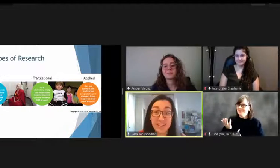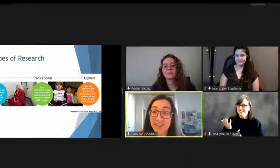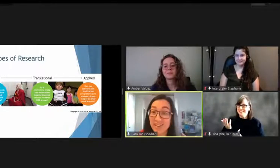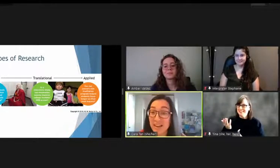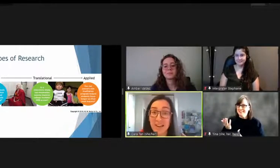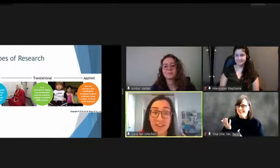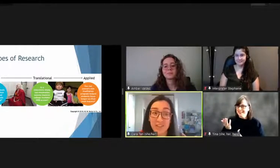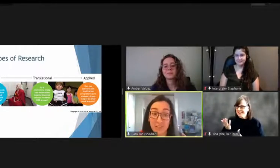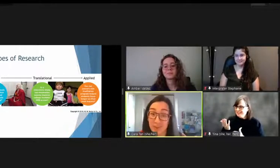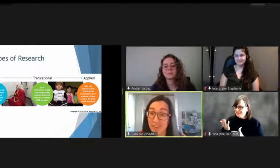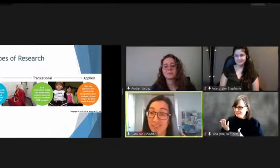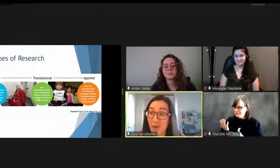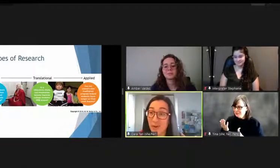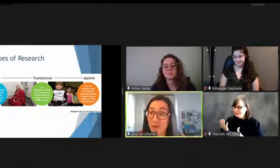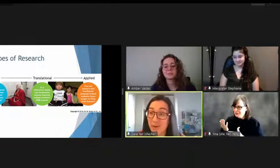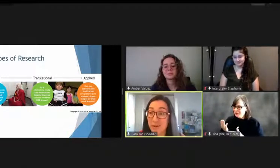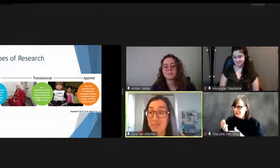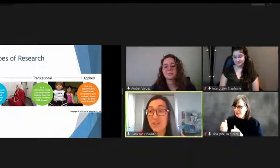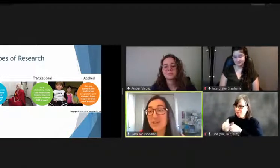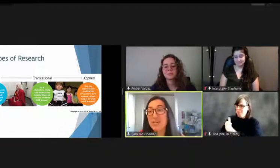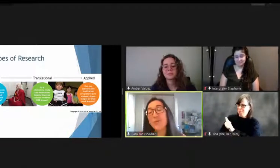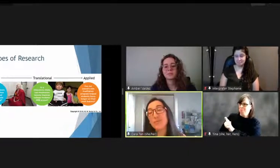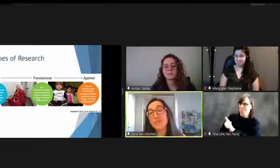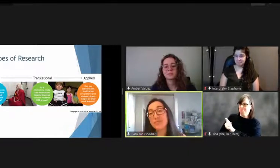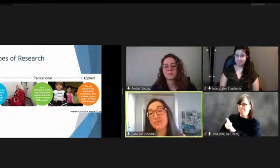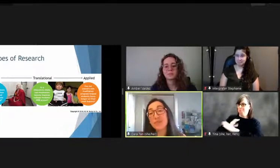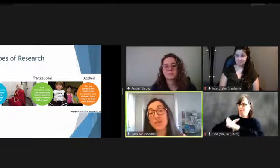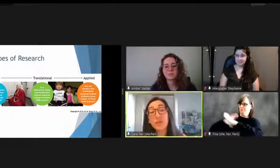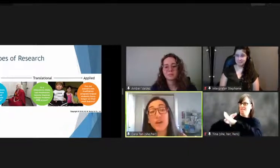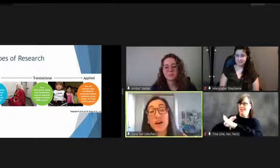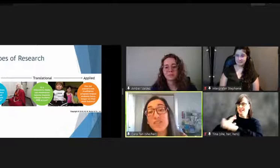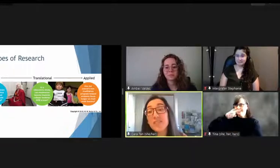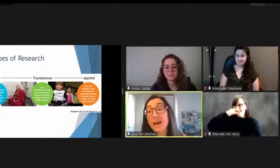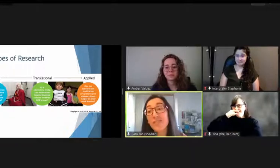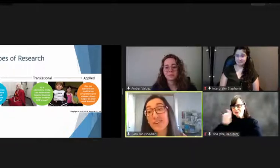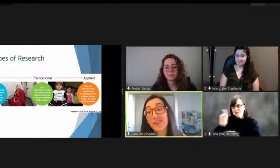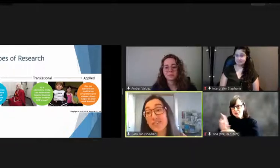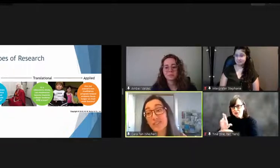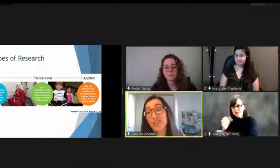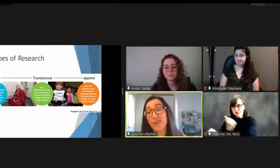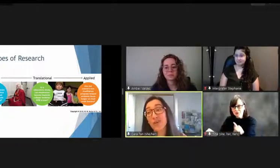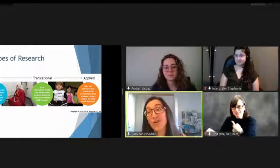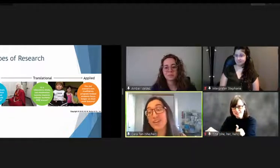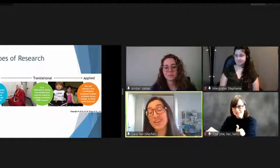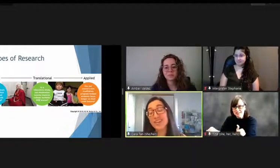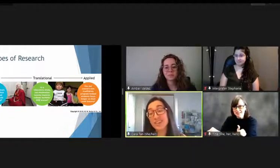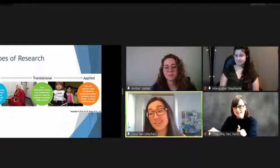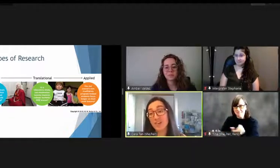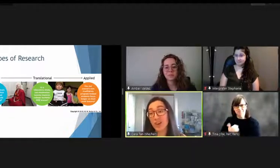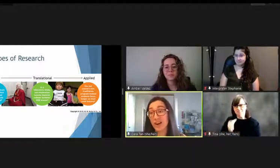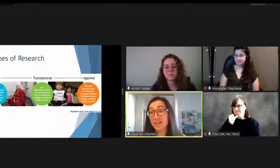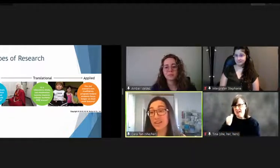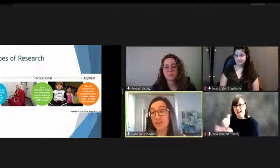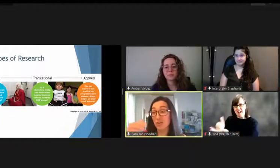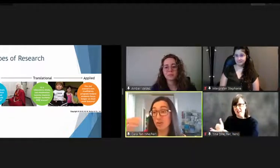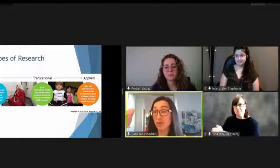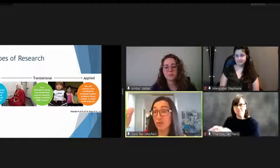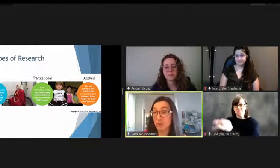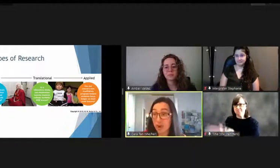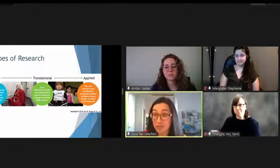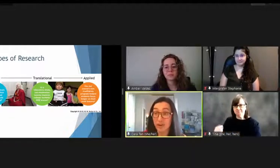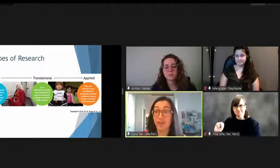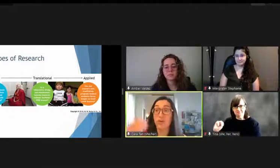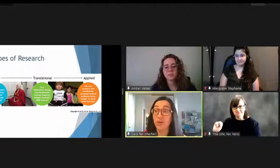the police, and that's really all that program did. Now, because of that research, though, they did try